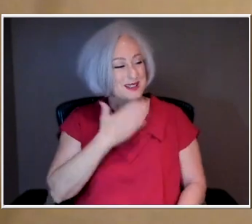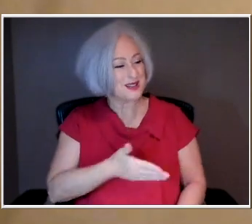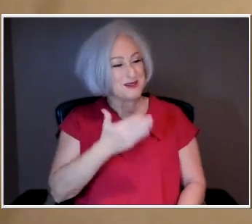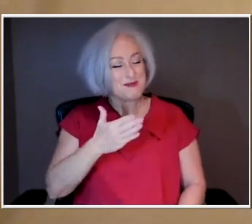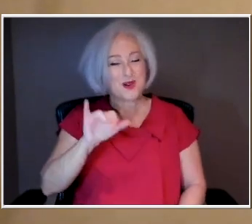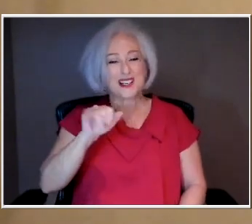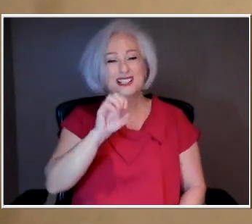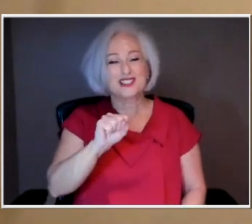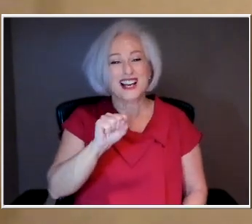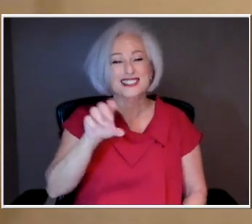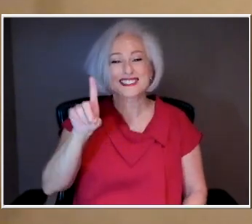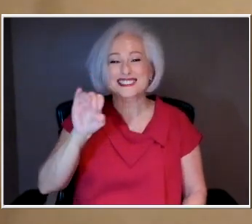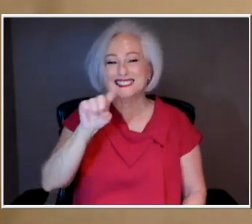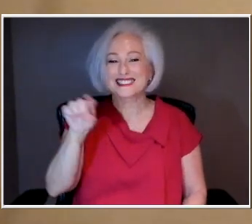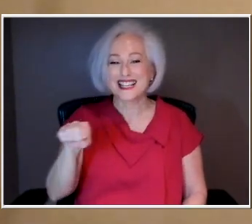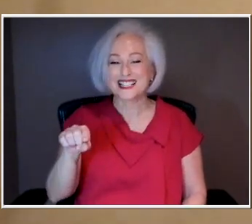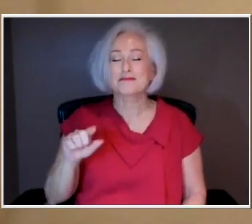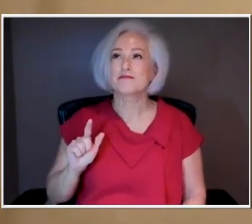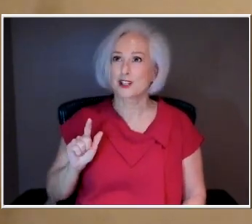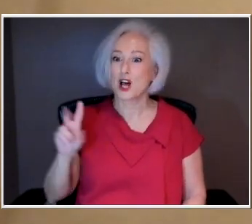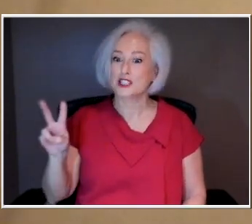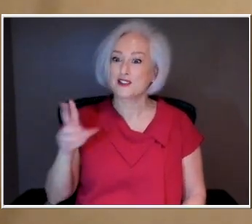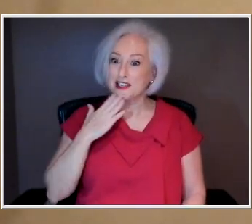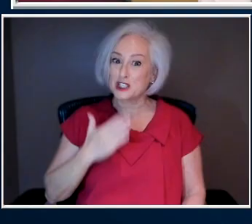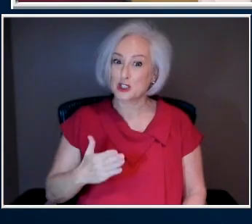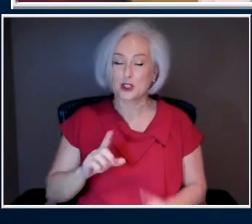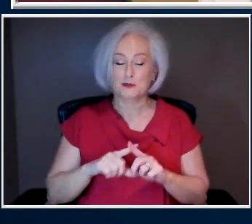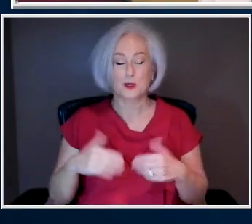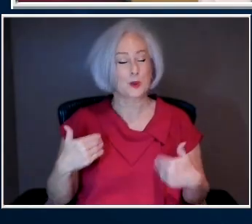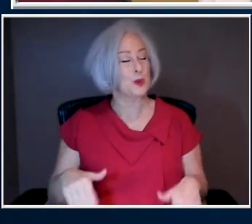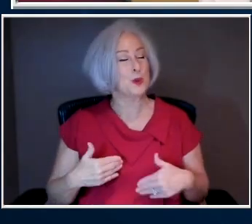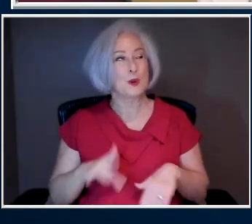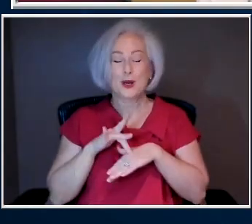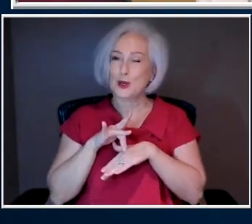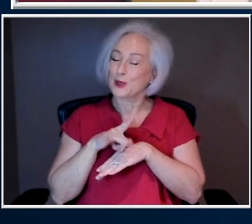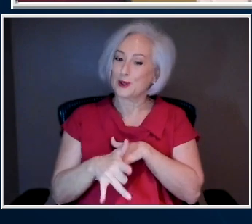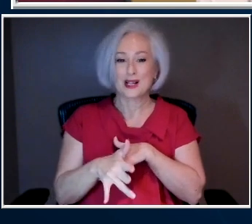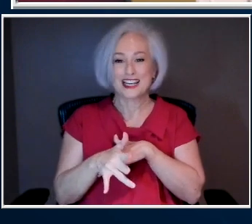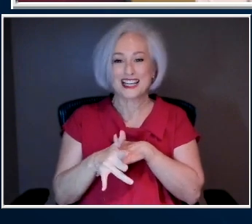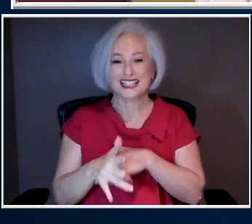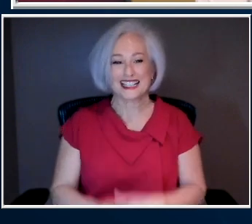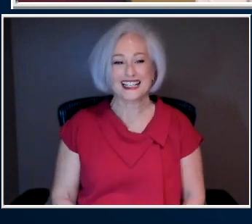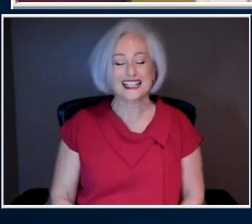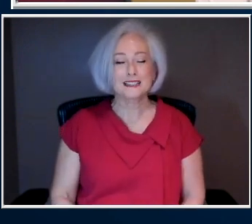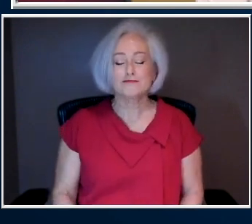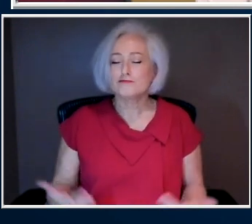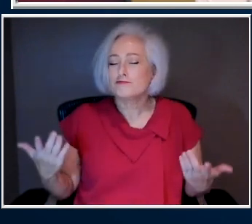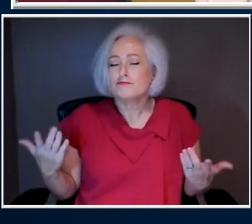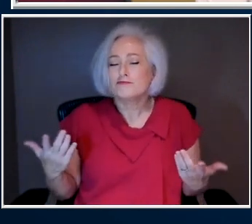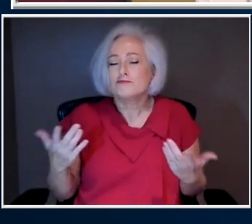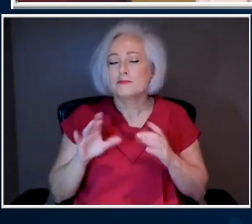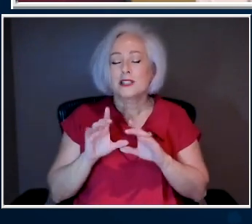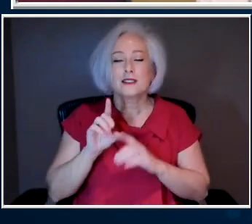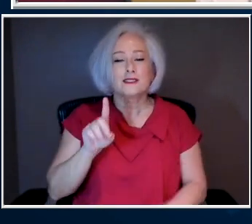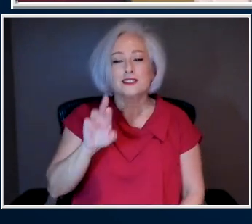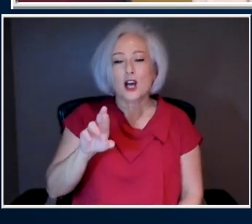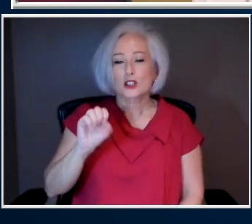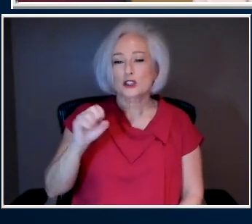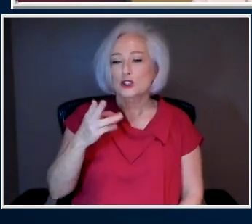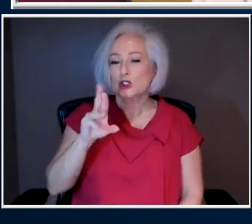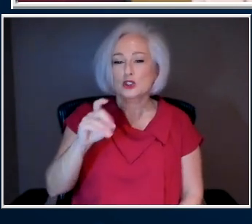for the Kansas City Chiefs. Dr. Schreppel, it's 6 a.m., so thanks for getting up with us bright and early. How's Vegas? Yeah,